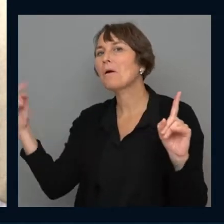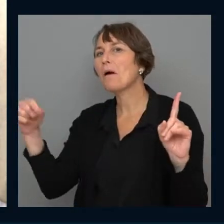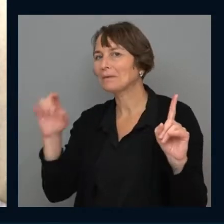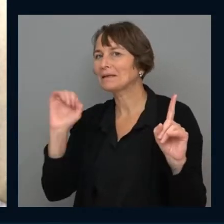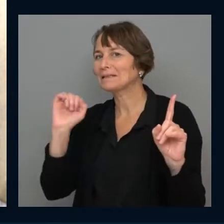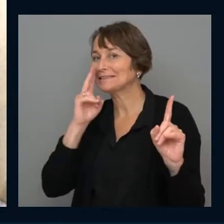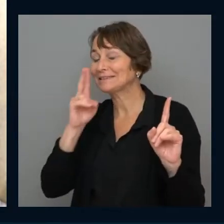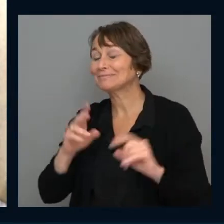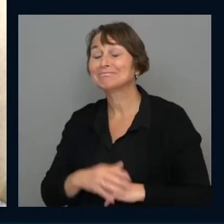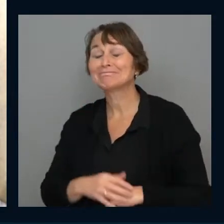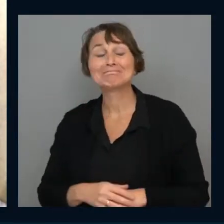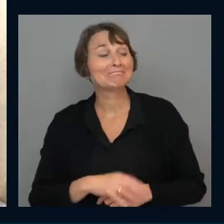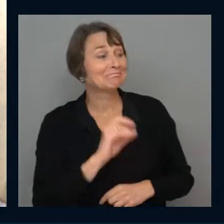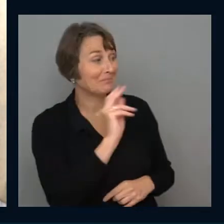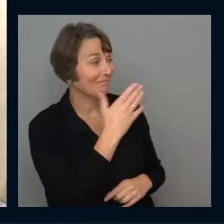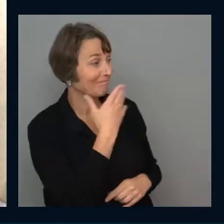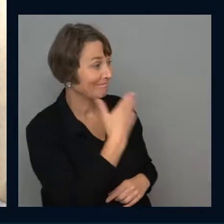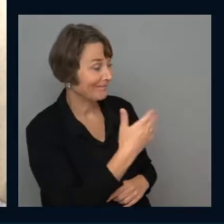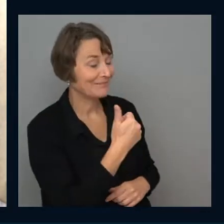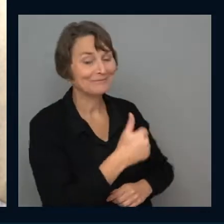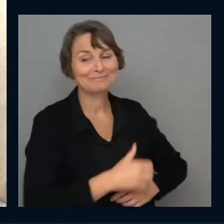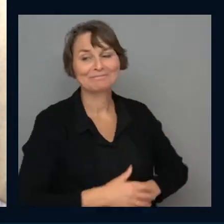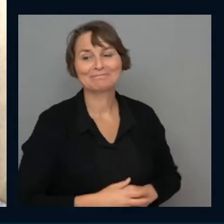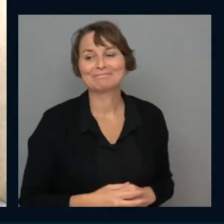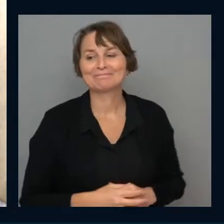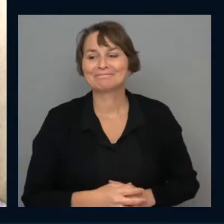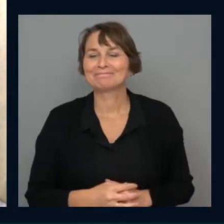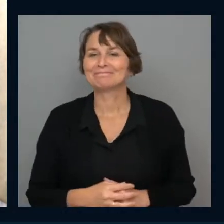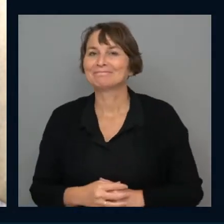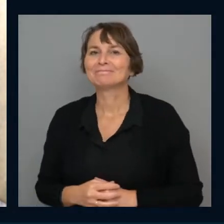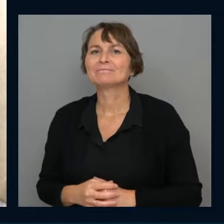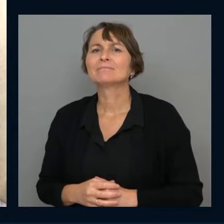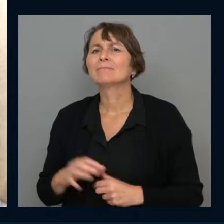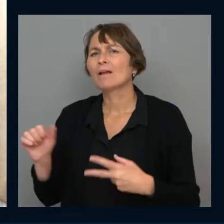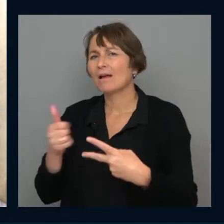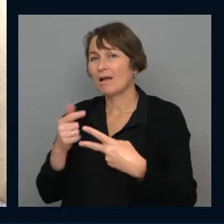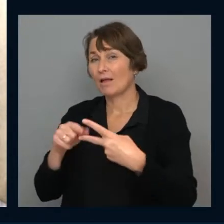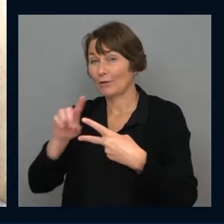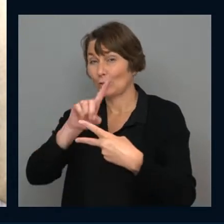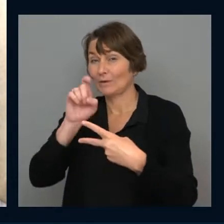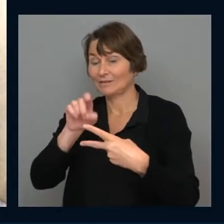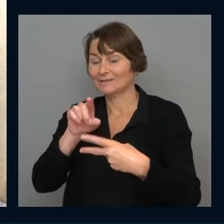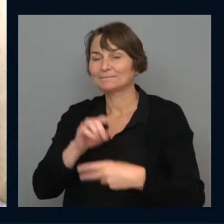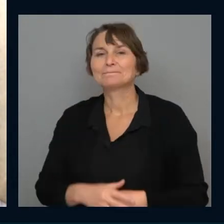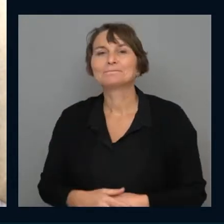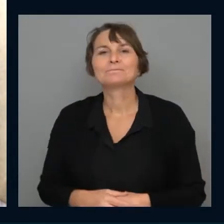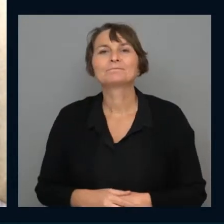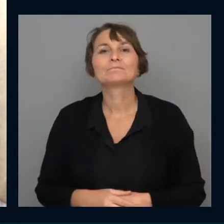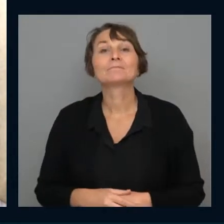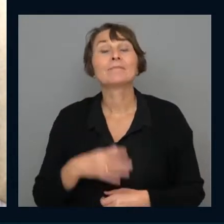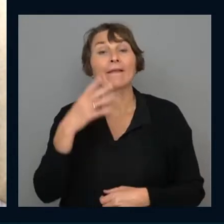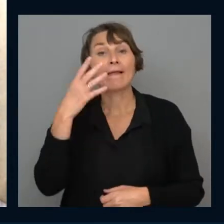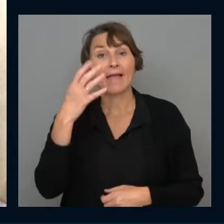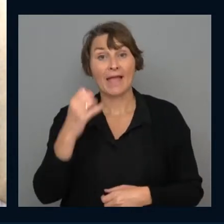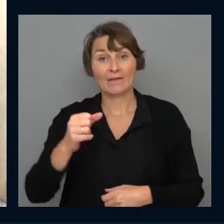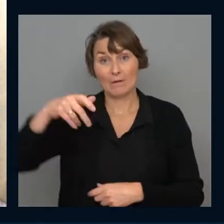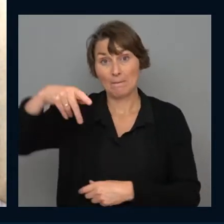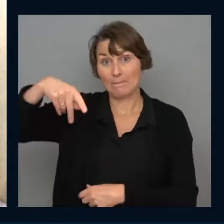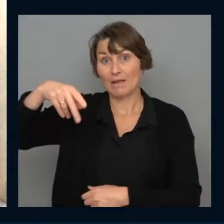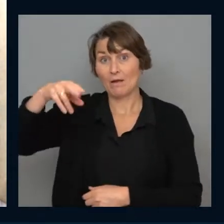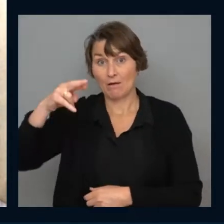nice. And the other one was, once the pull request is approved or